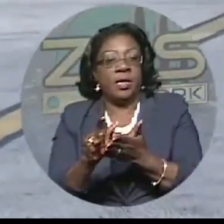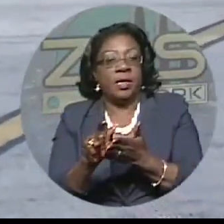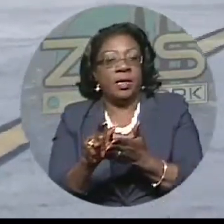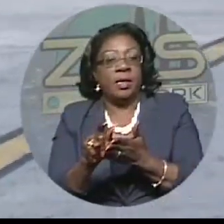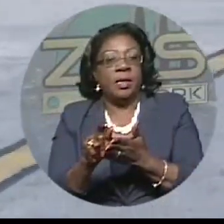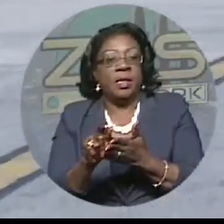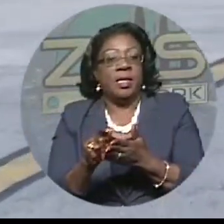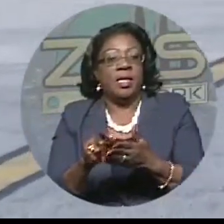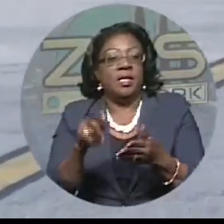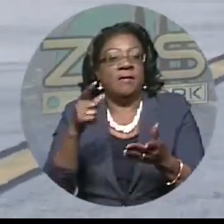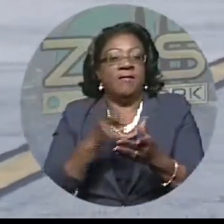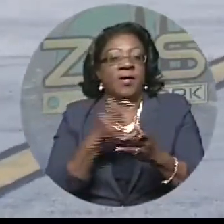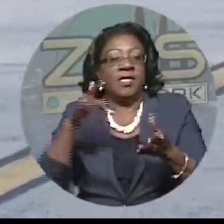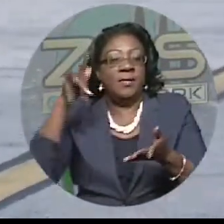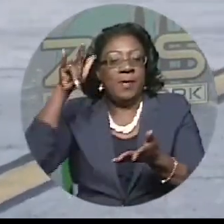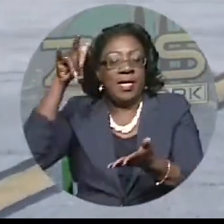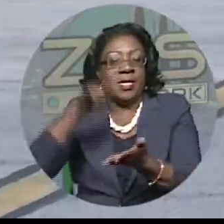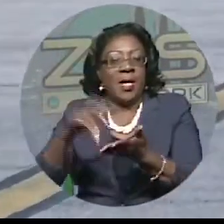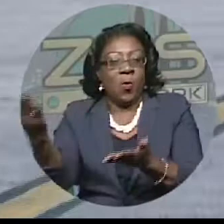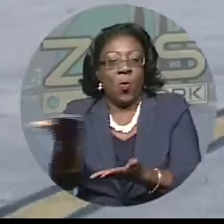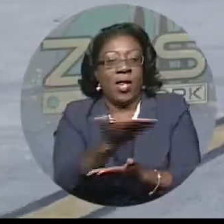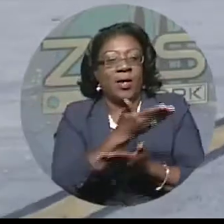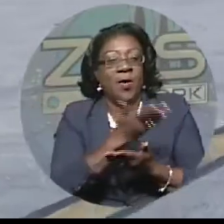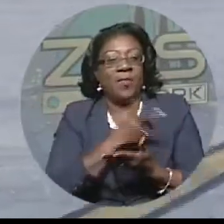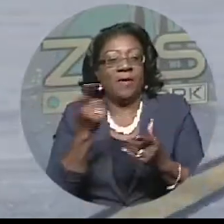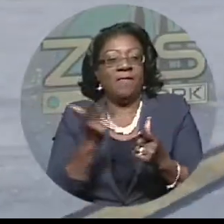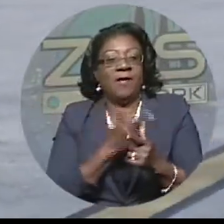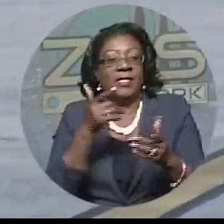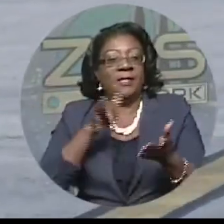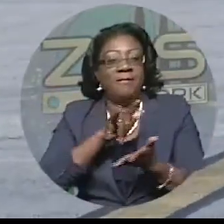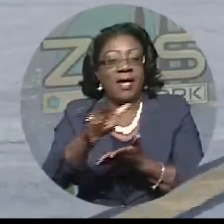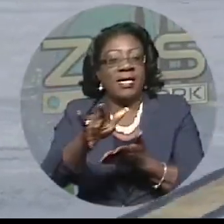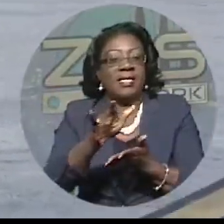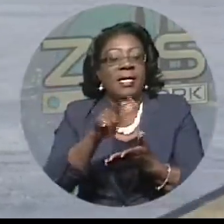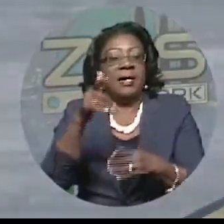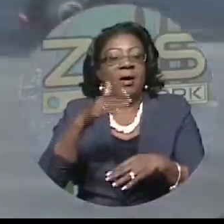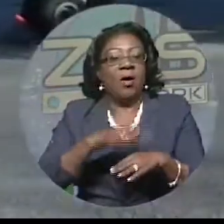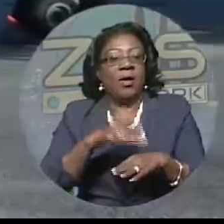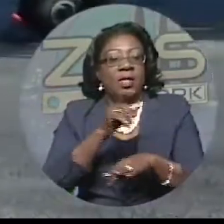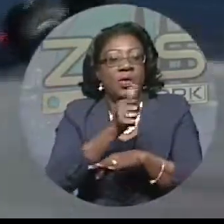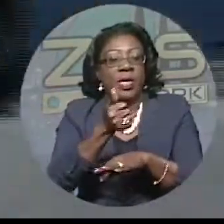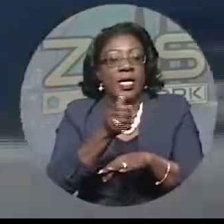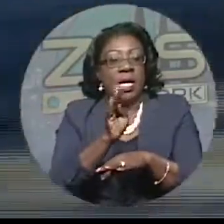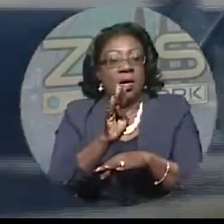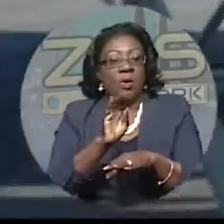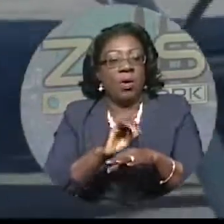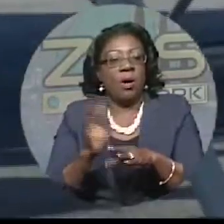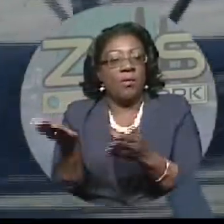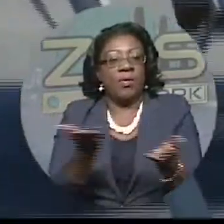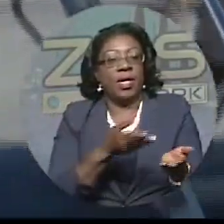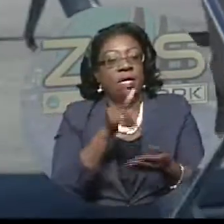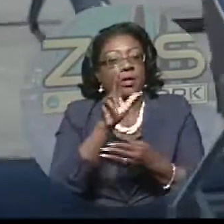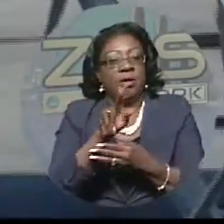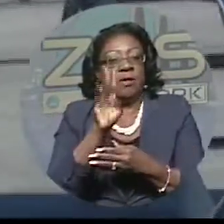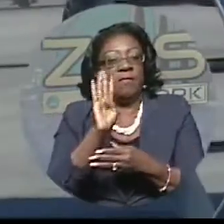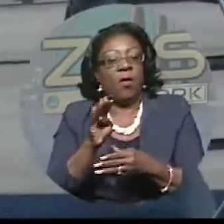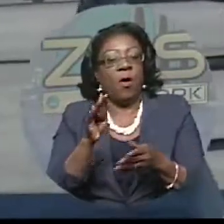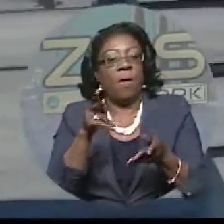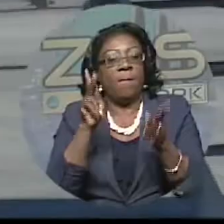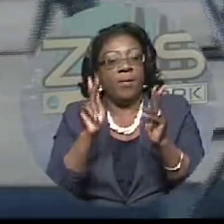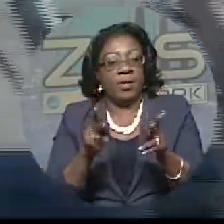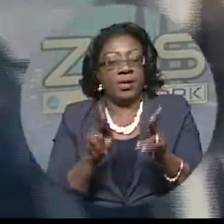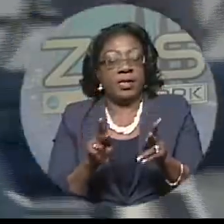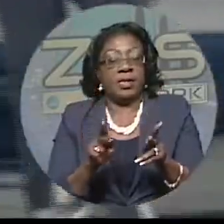landing, Abaco fire officials welcomed the inaugural flight with somewhat of a water baptism before the 34 passengers disembarked.